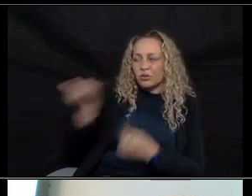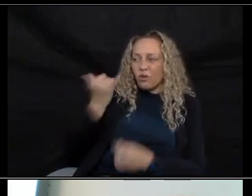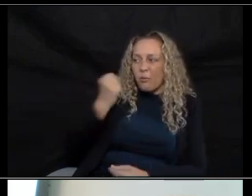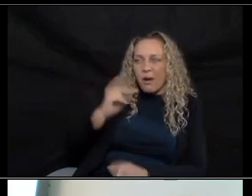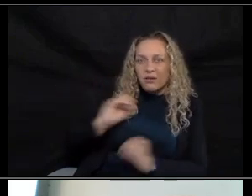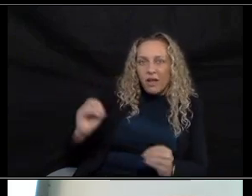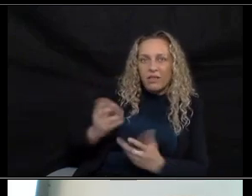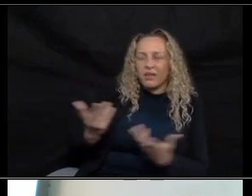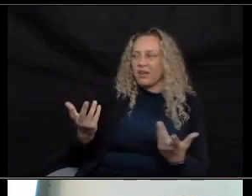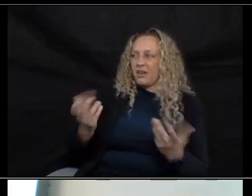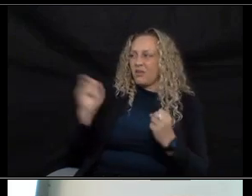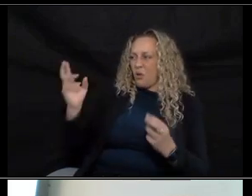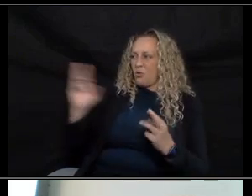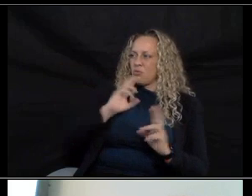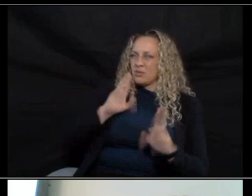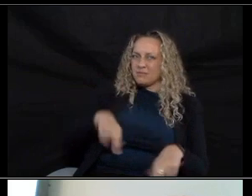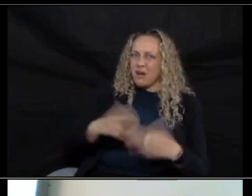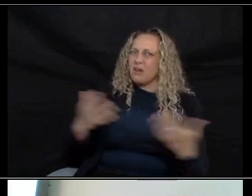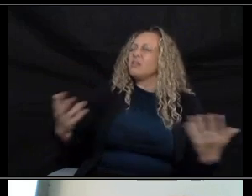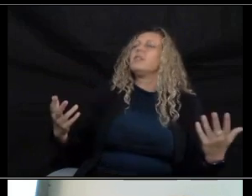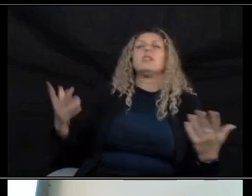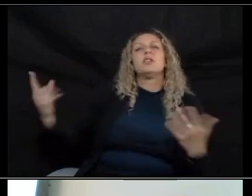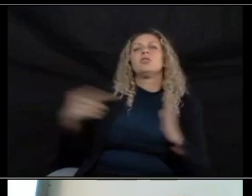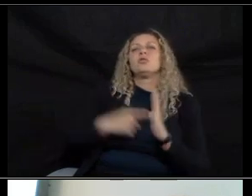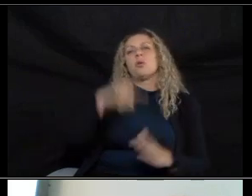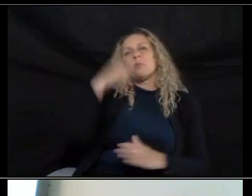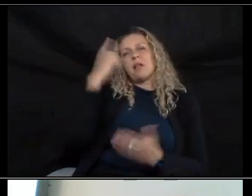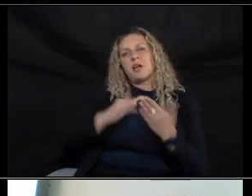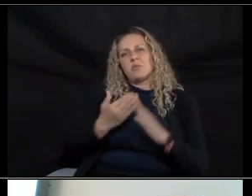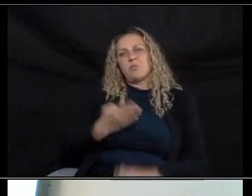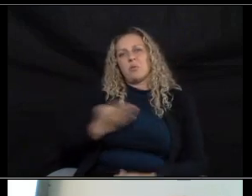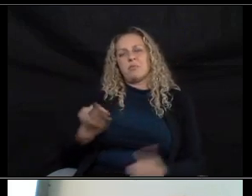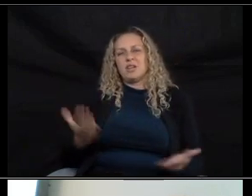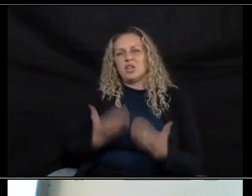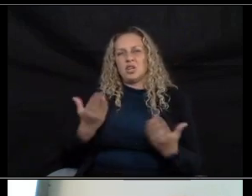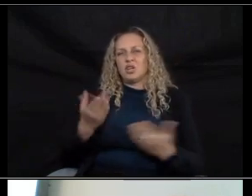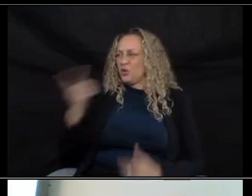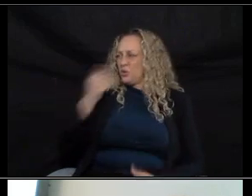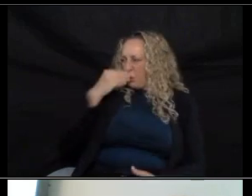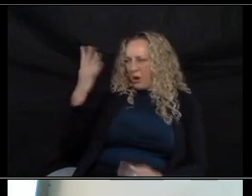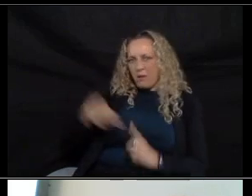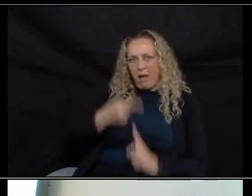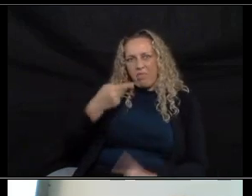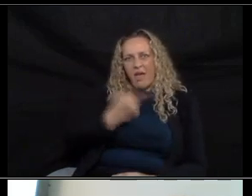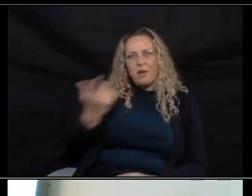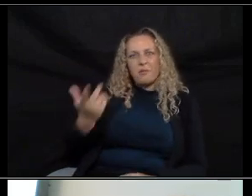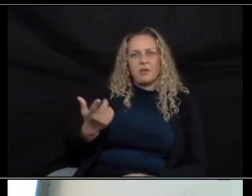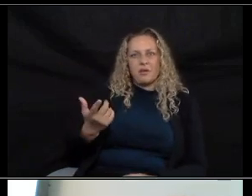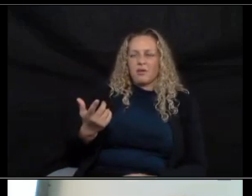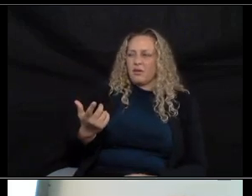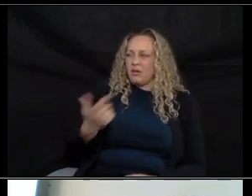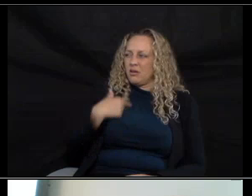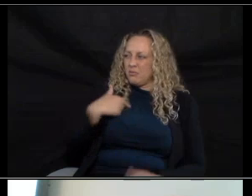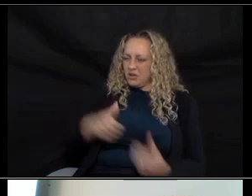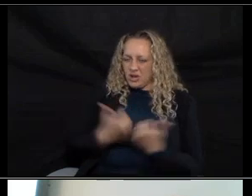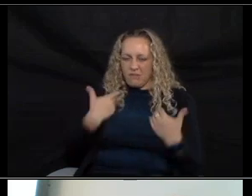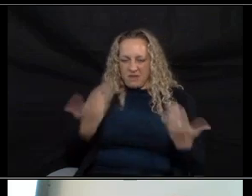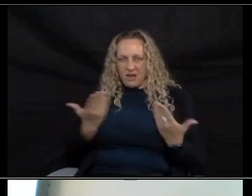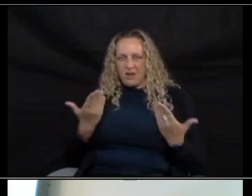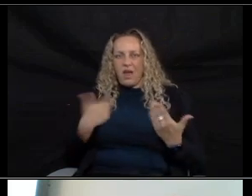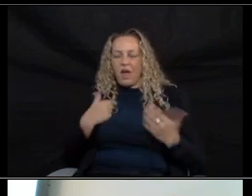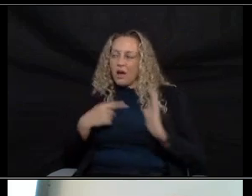And in my book, no response is a response. And you showed the Black community of Boynton Beach, you don't care about them by challenging me here to show up when I